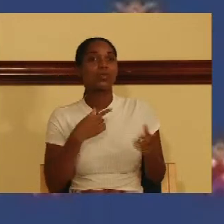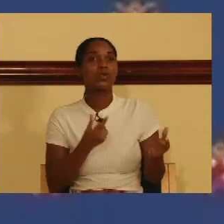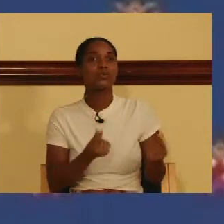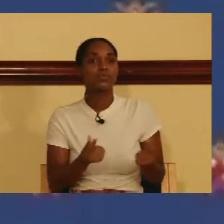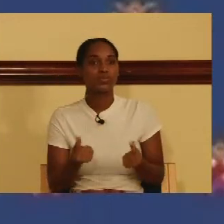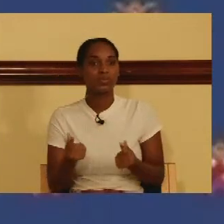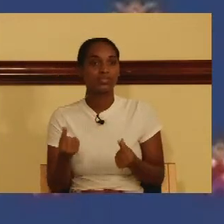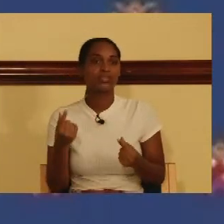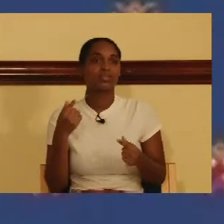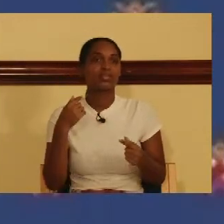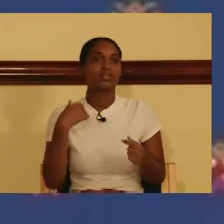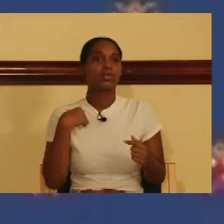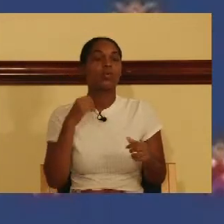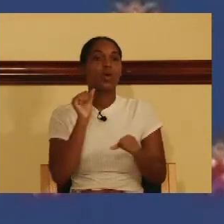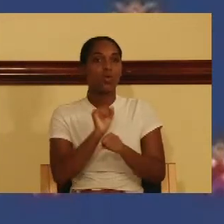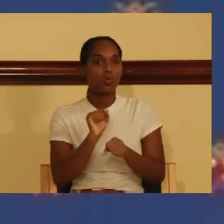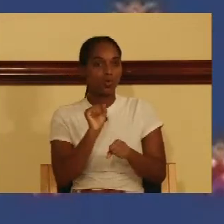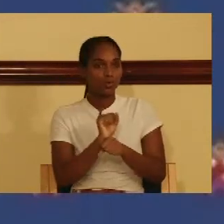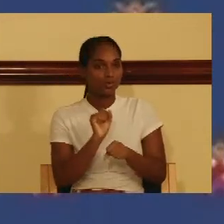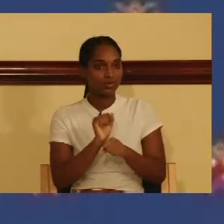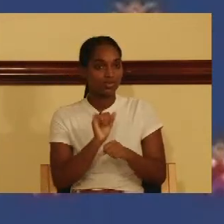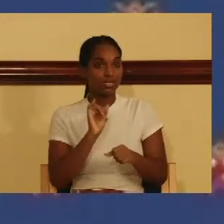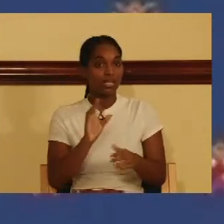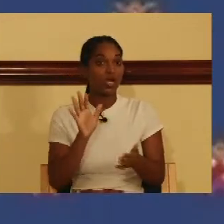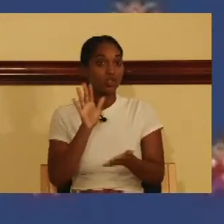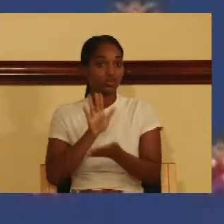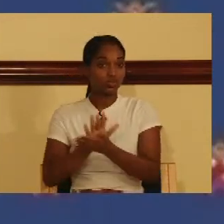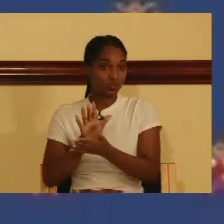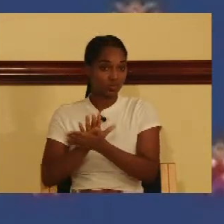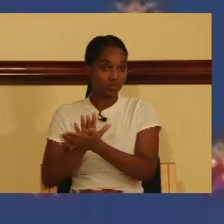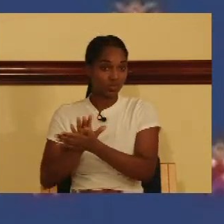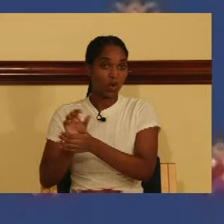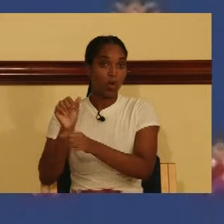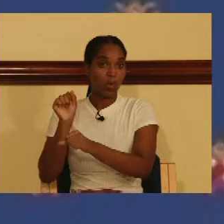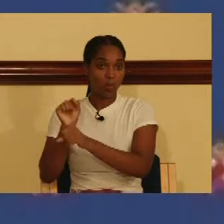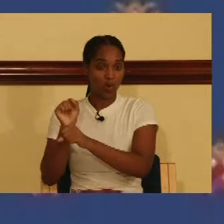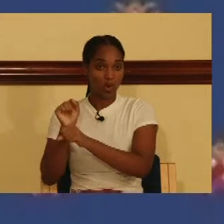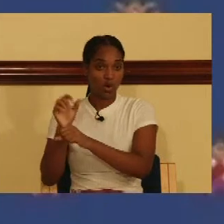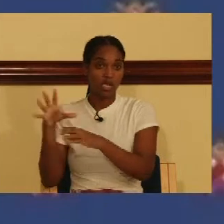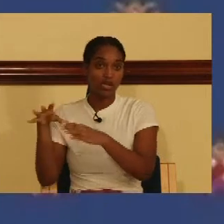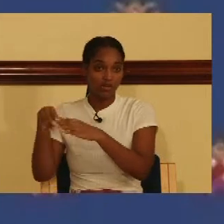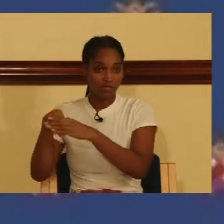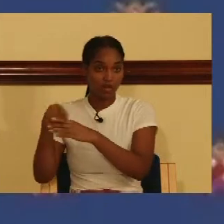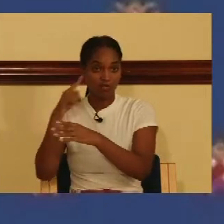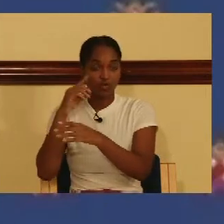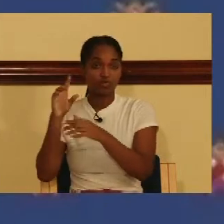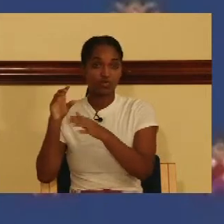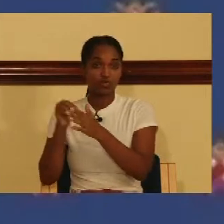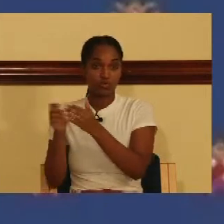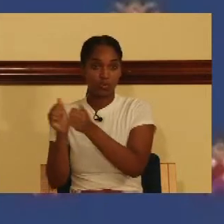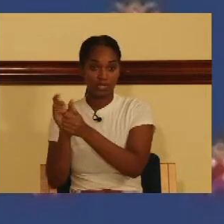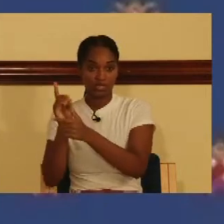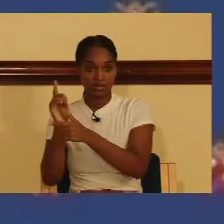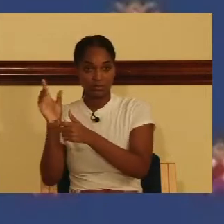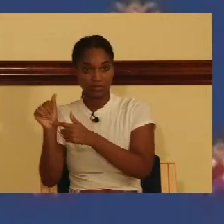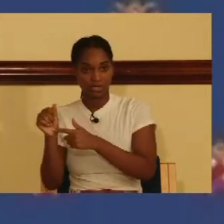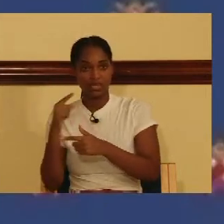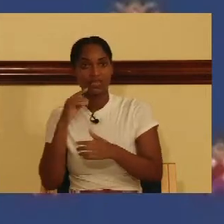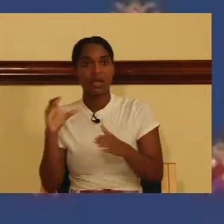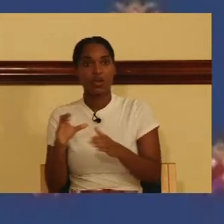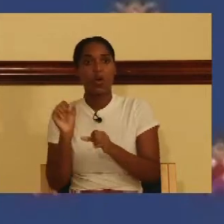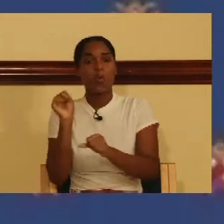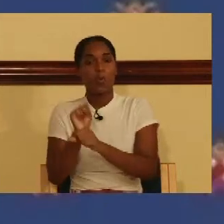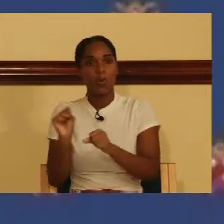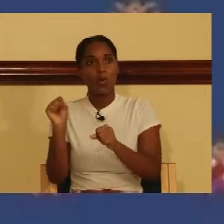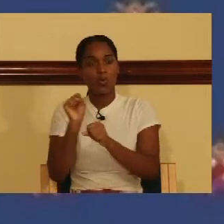we're presently working on this, is a school to work transition program for students with disabilities. We're actively working on that